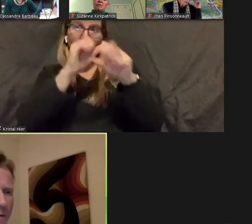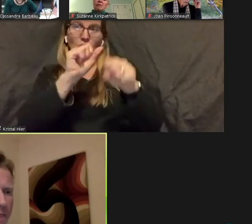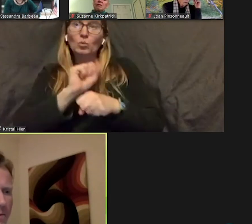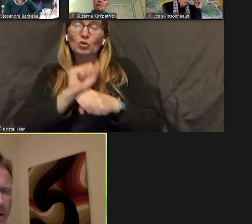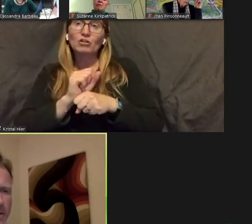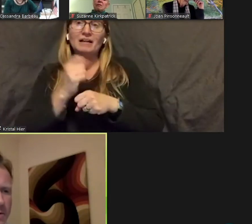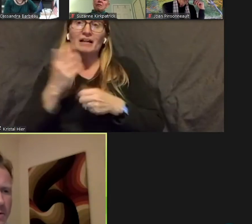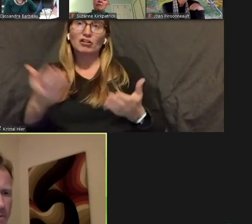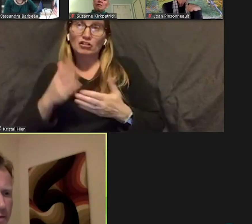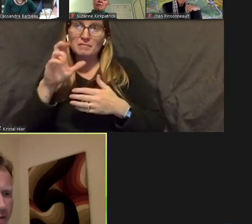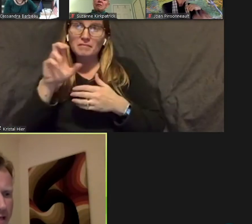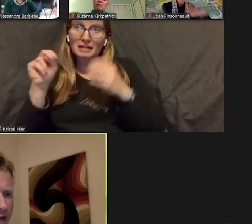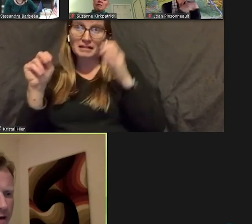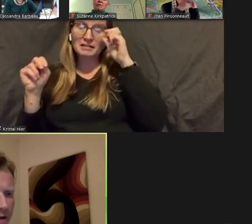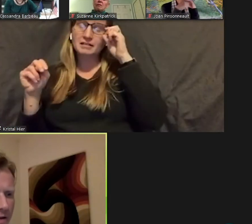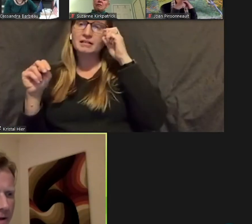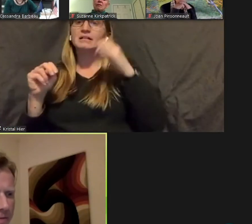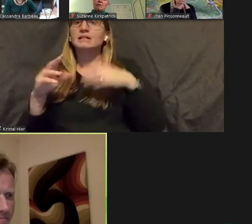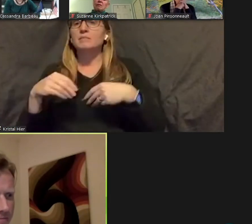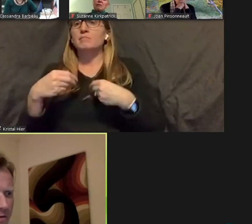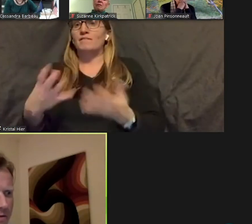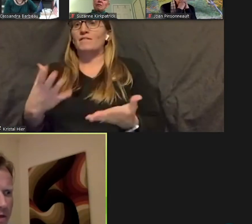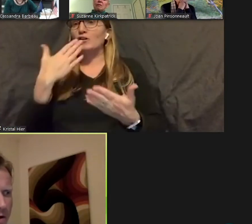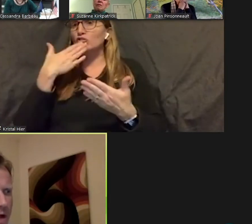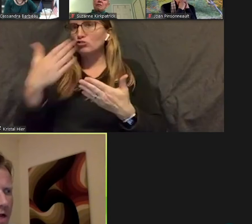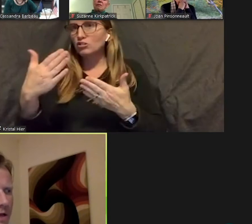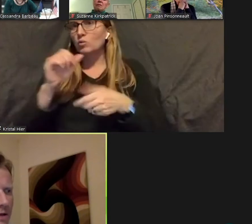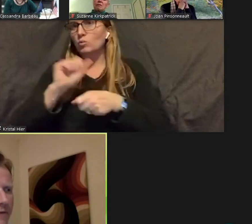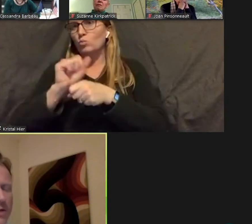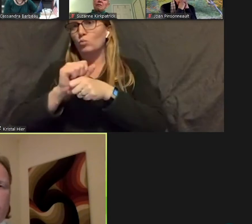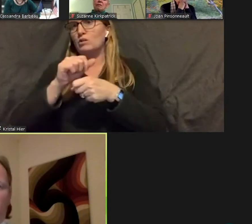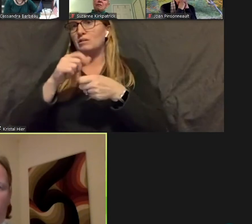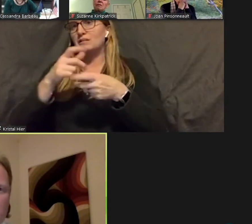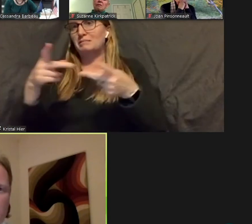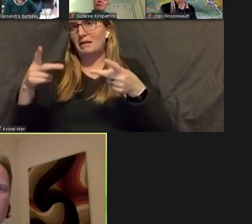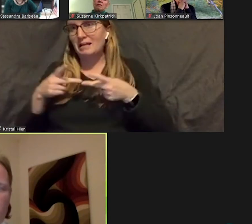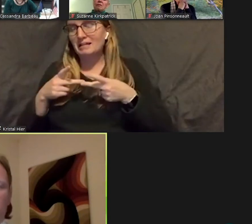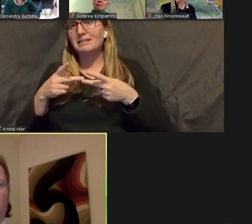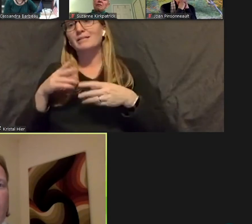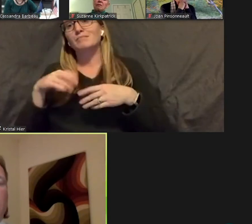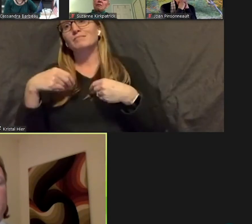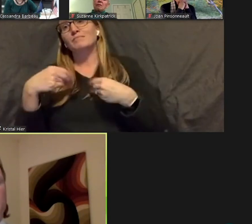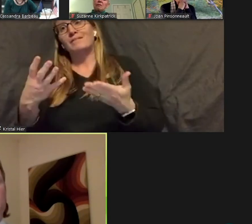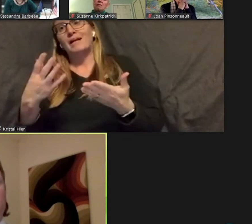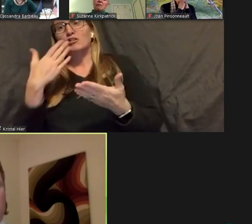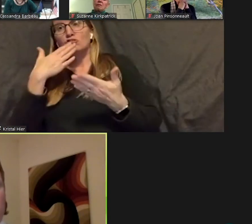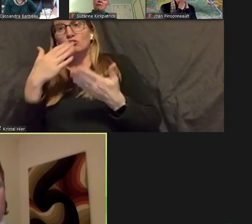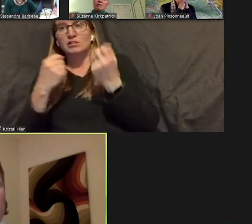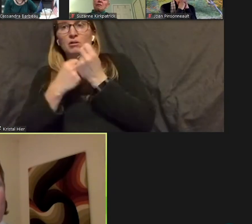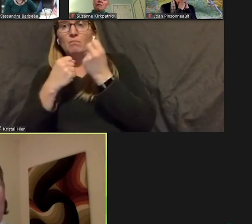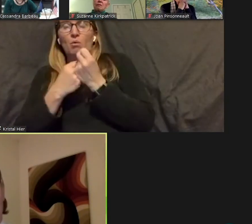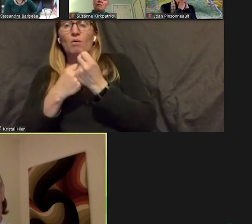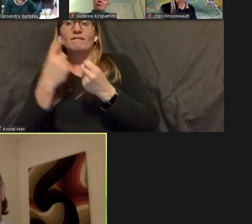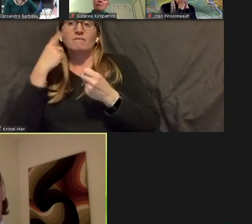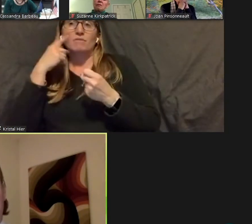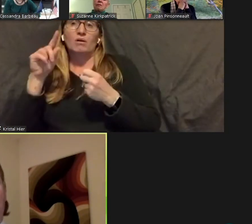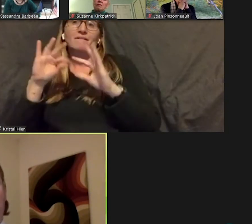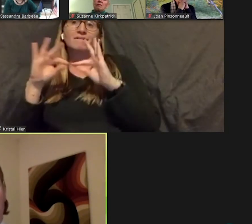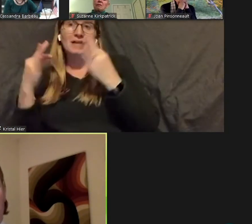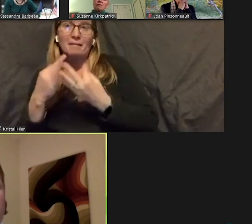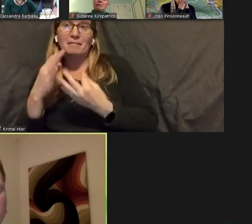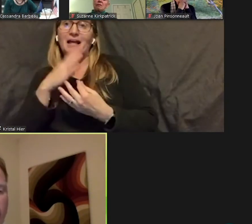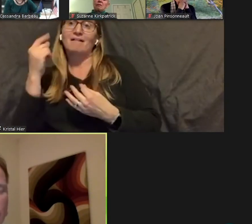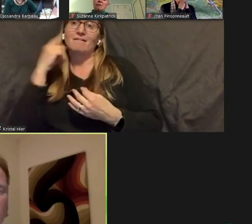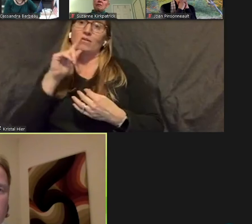Bennington, and ways to really maintain their levels of support, both to the families that they serve, and to the